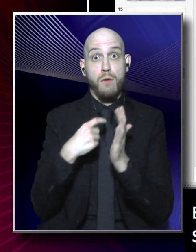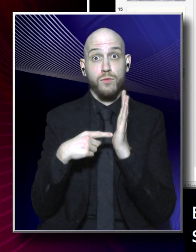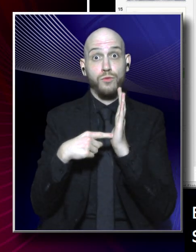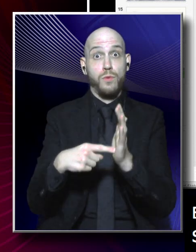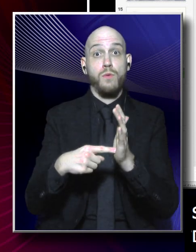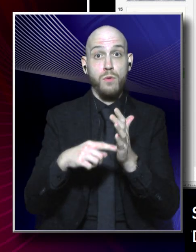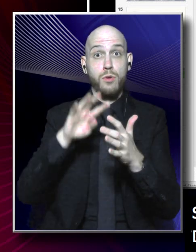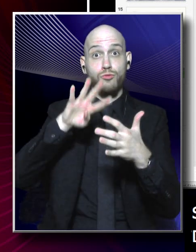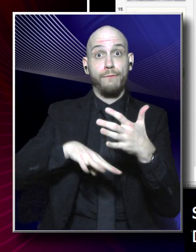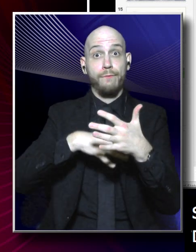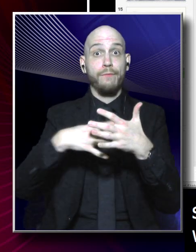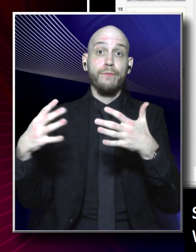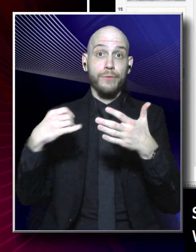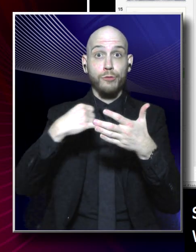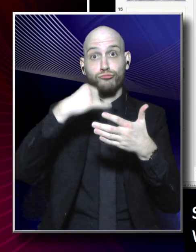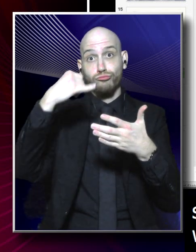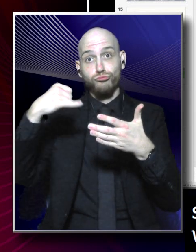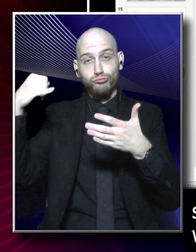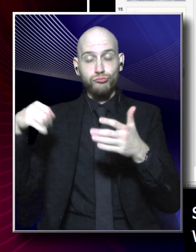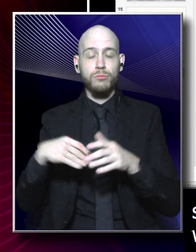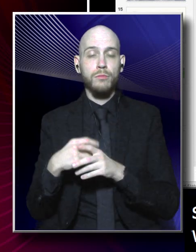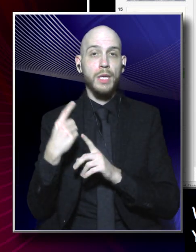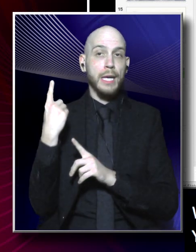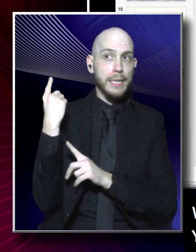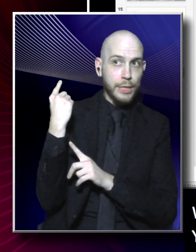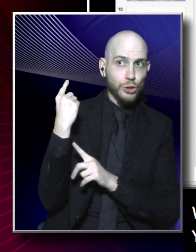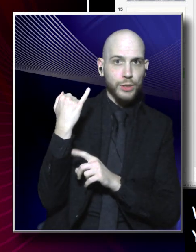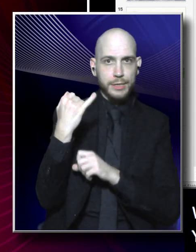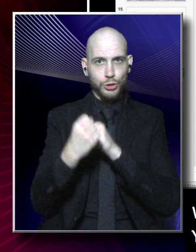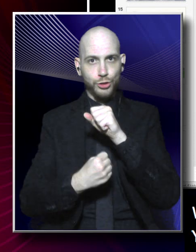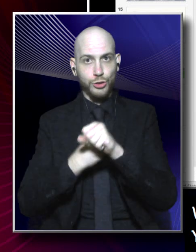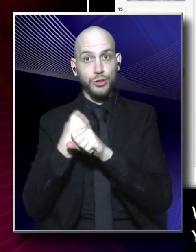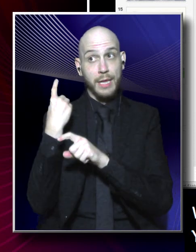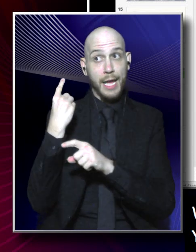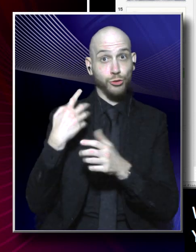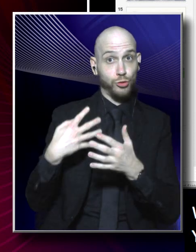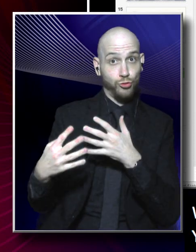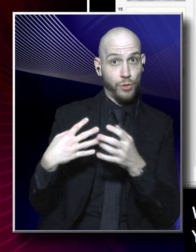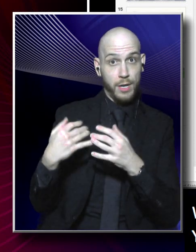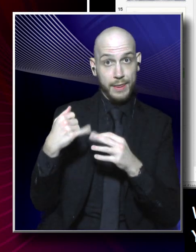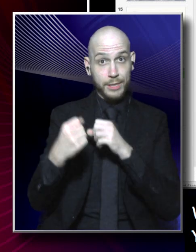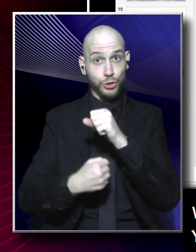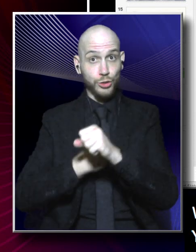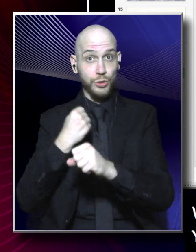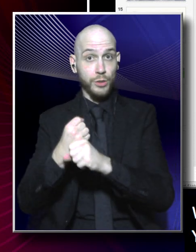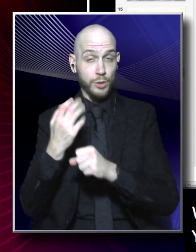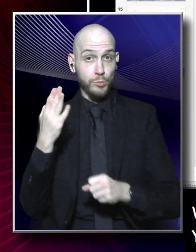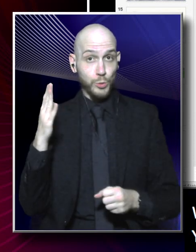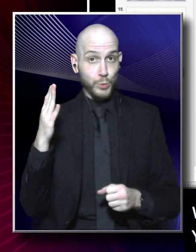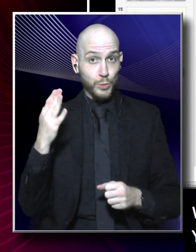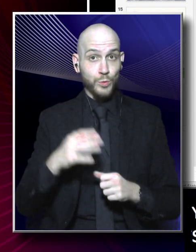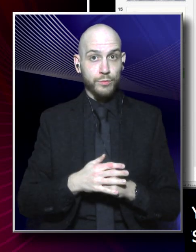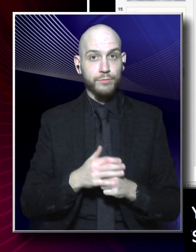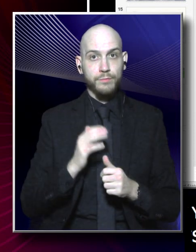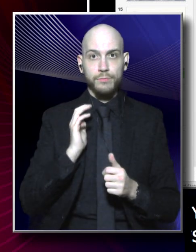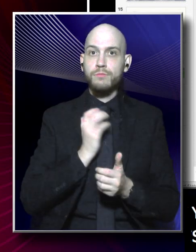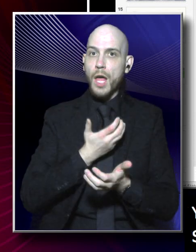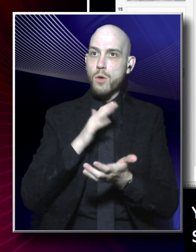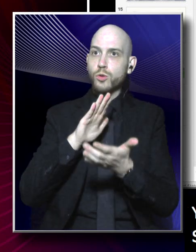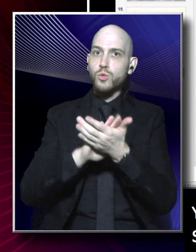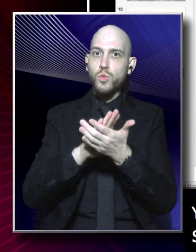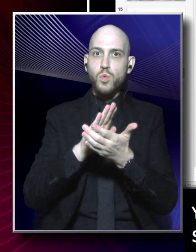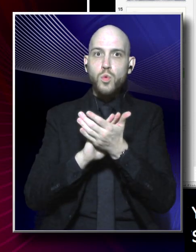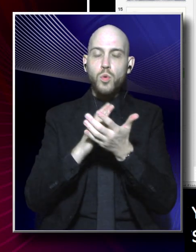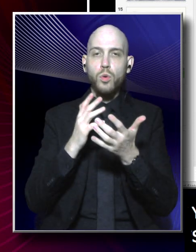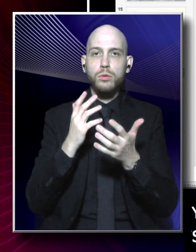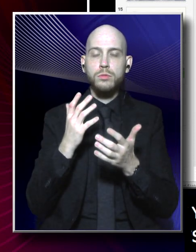last year to this year, gray line to blue line, at our schools, we did a pretty good job this year of making up any kind of difference if